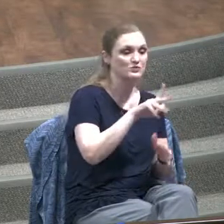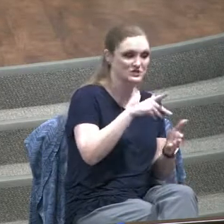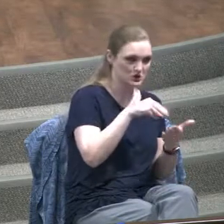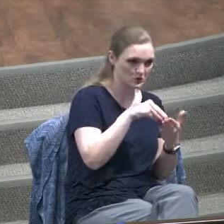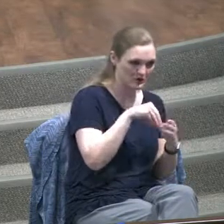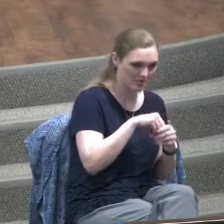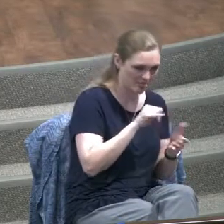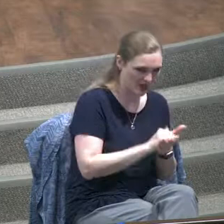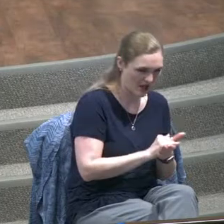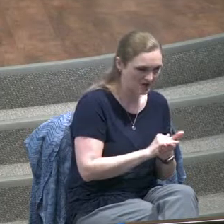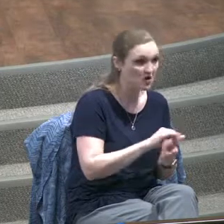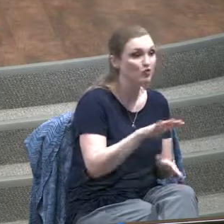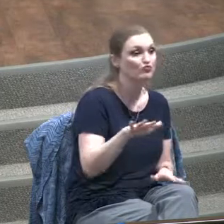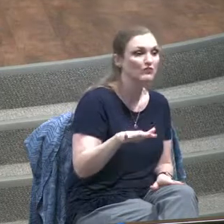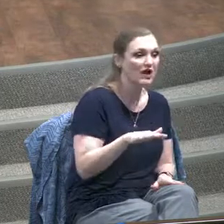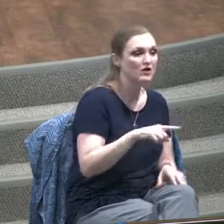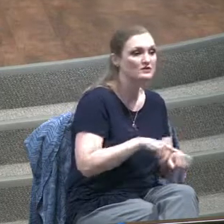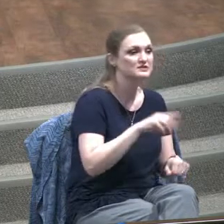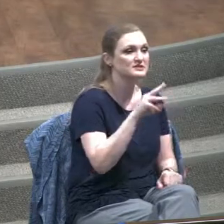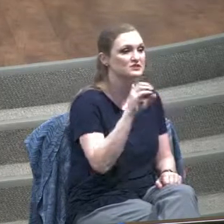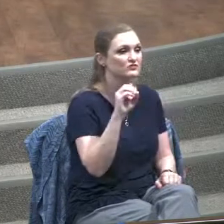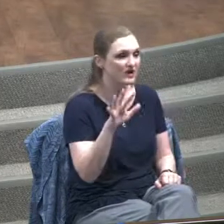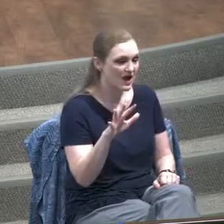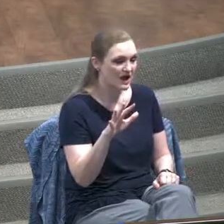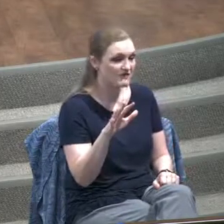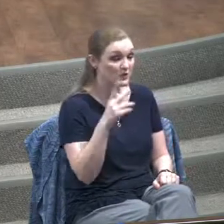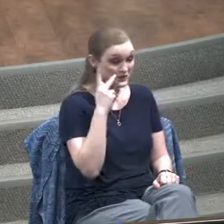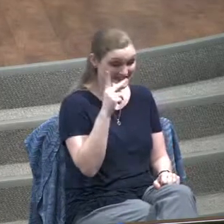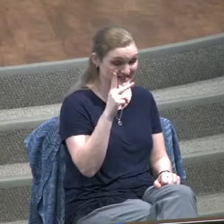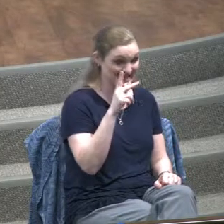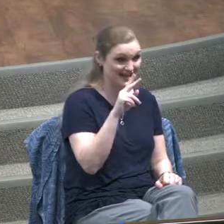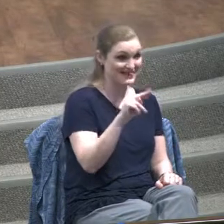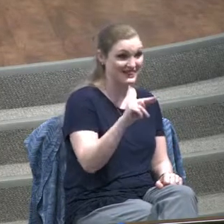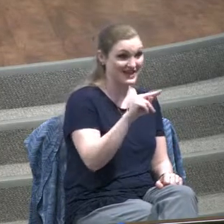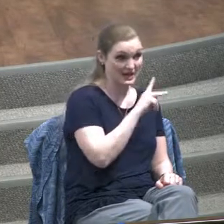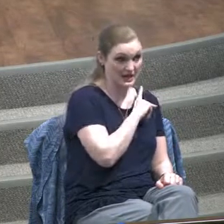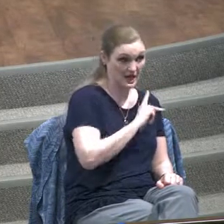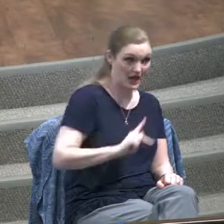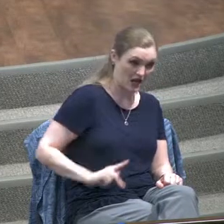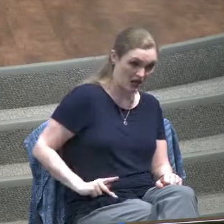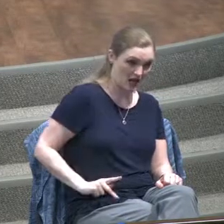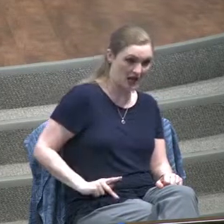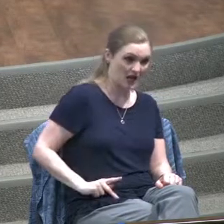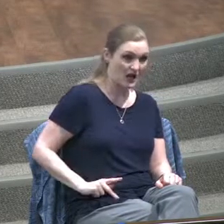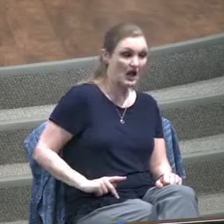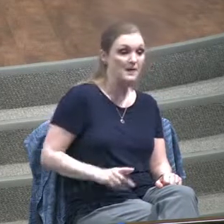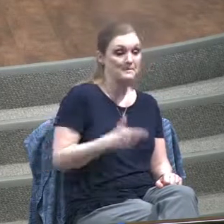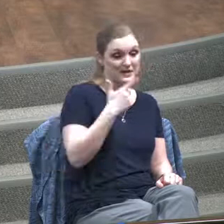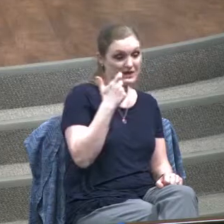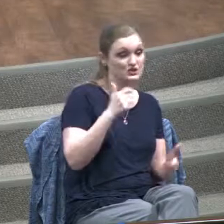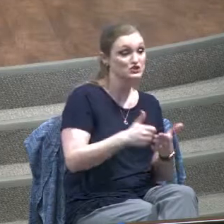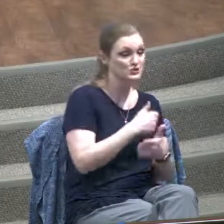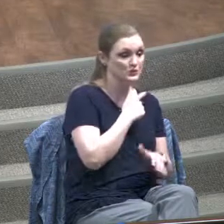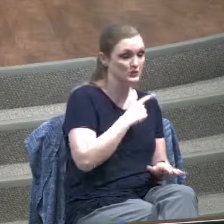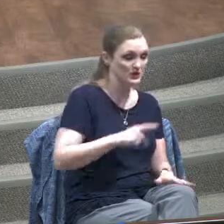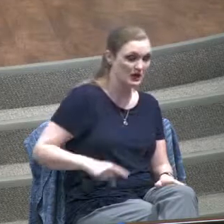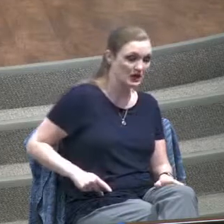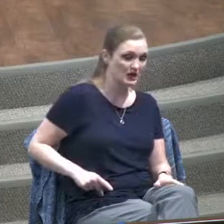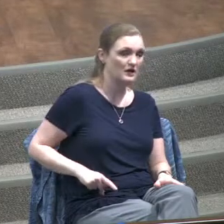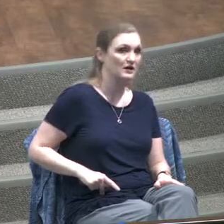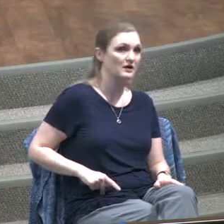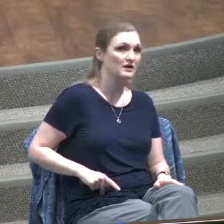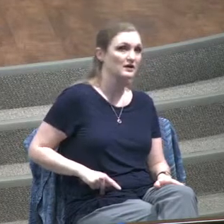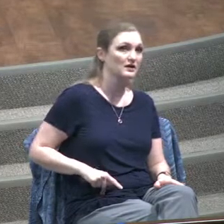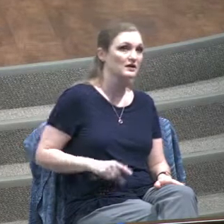605. Now, at that time, we see Nebuchadnezzar here takes over. His father died. Nabopolassar